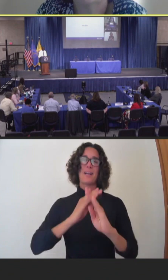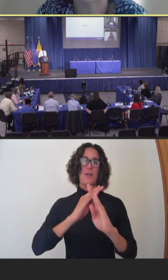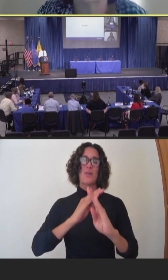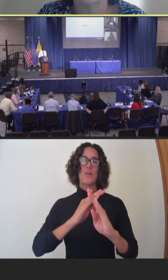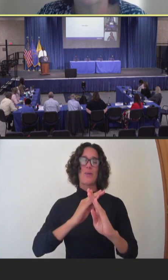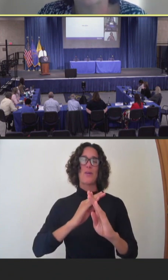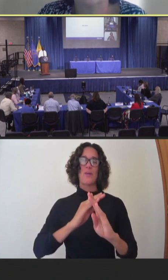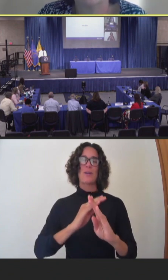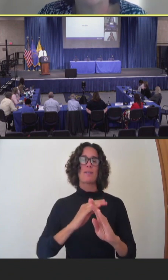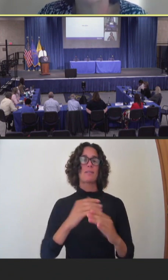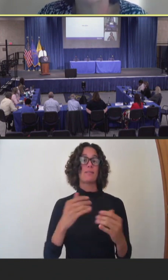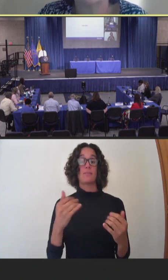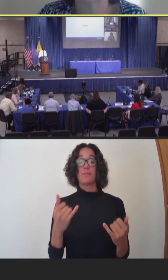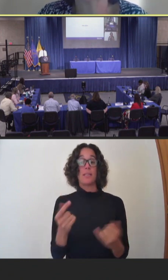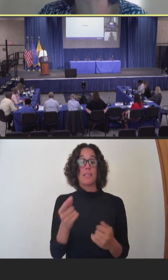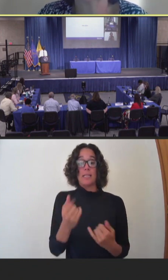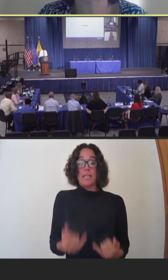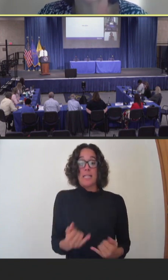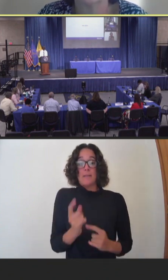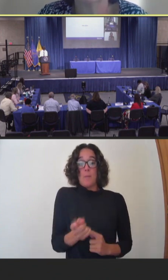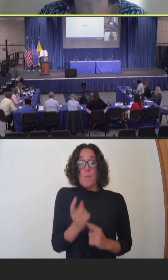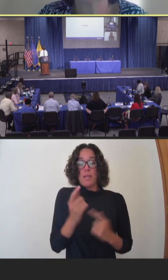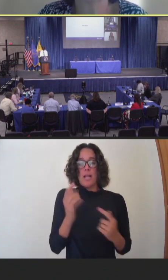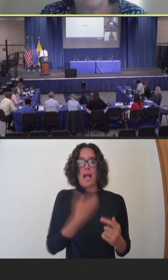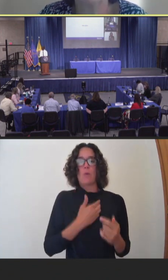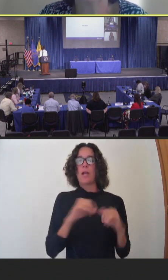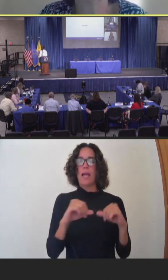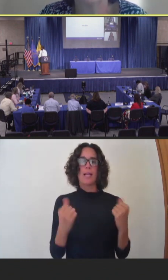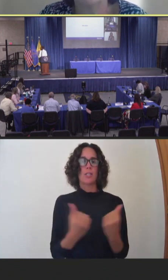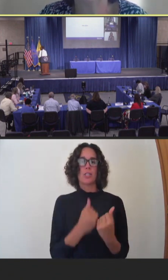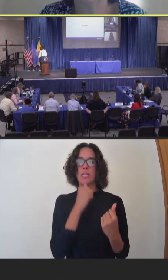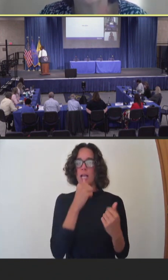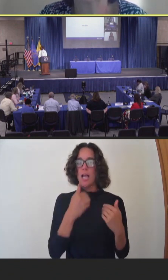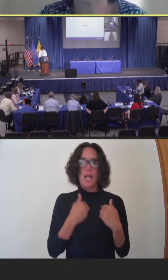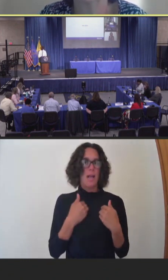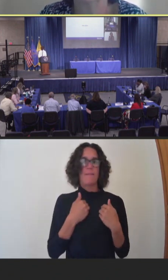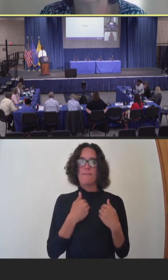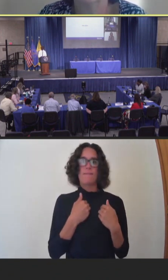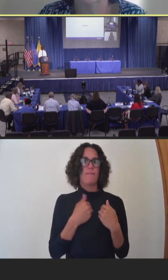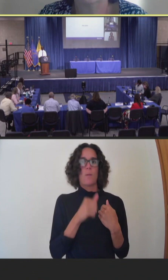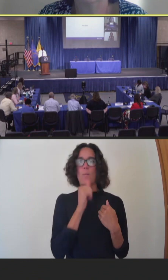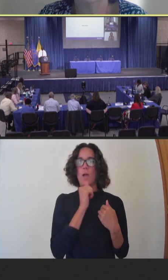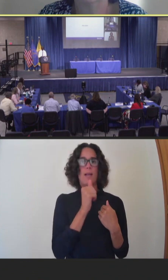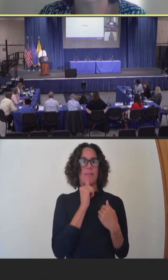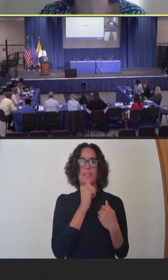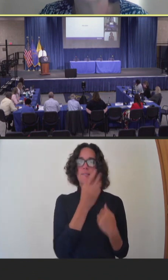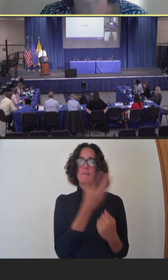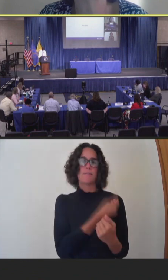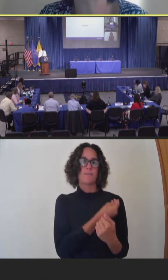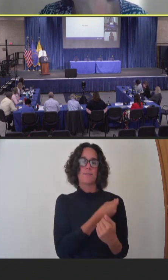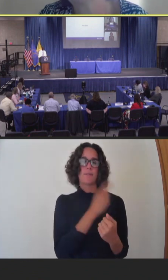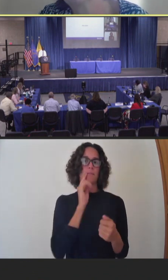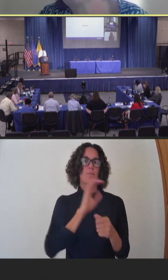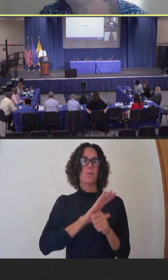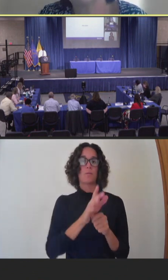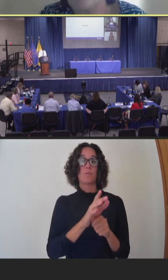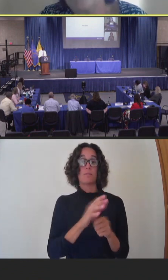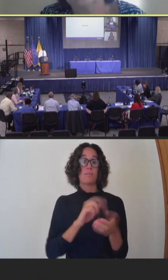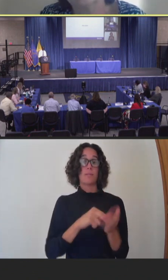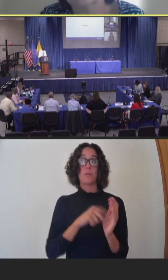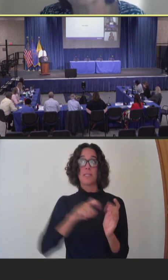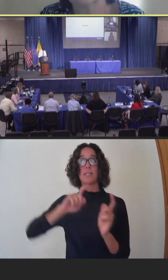this moment, our agency doesn't have private COVID vaccine. And we have to order some, but we're